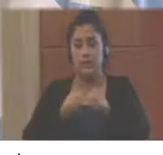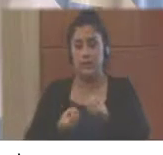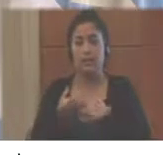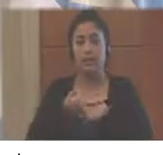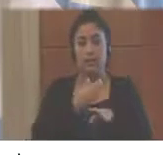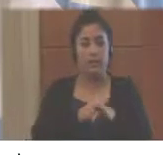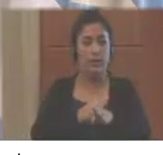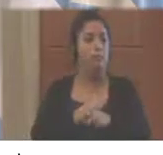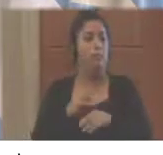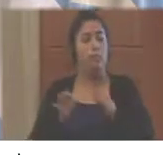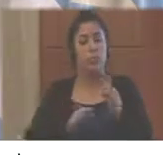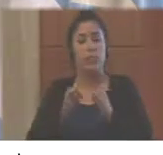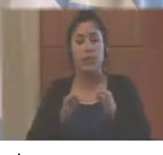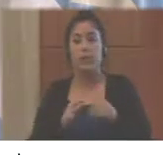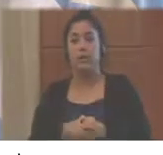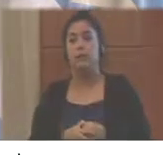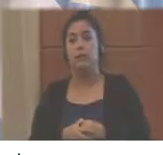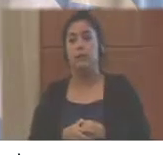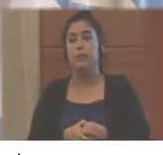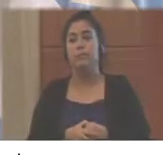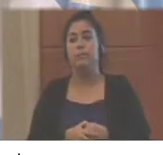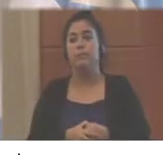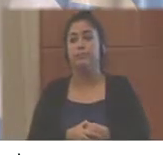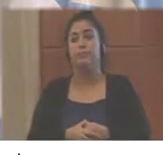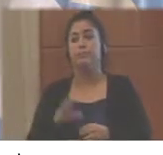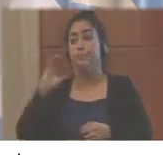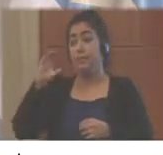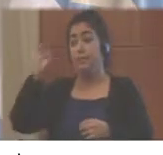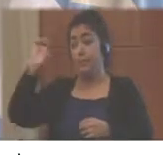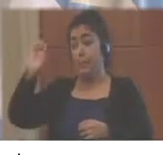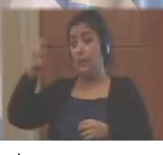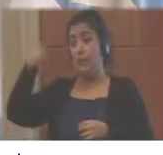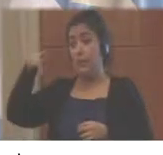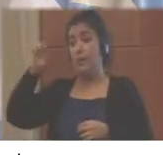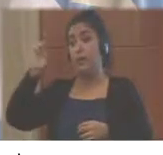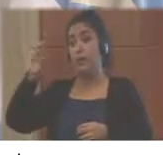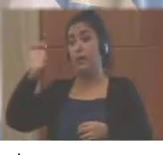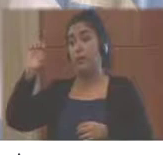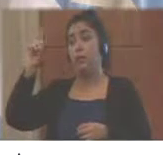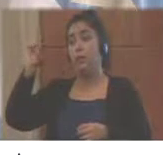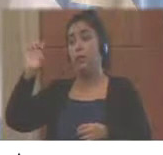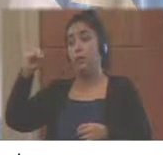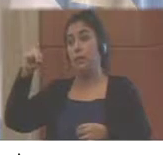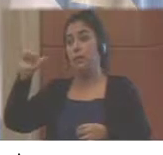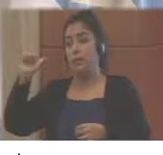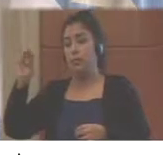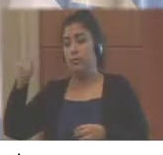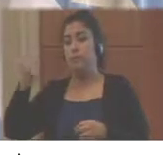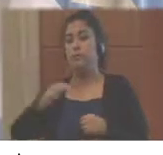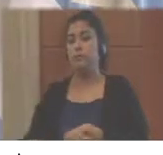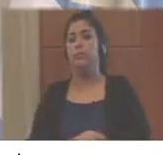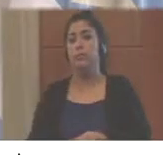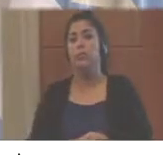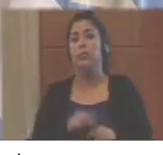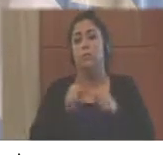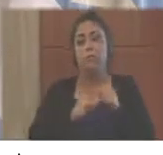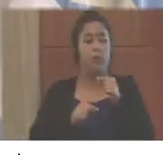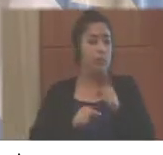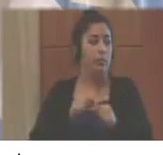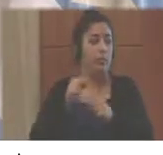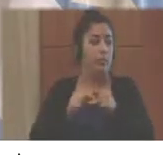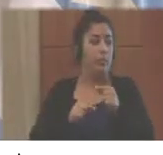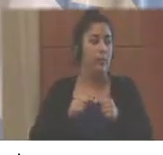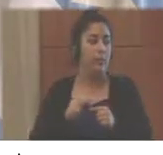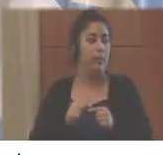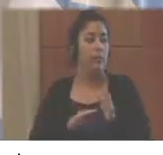submitted our advances, a report, and we also have approved the Central America.